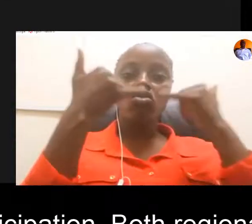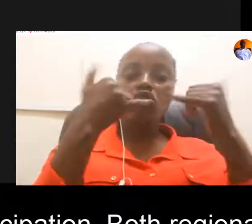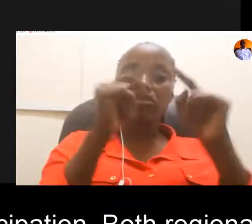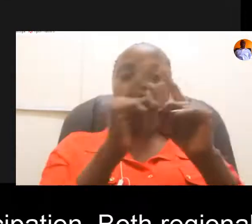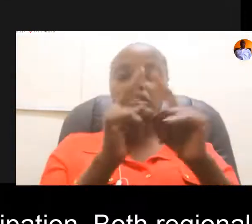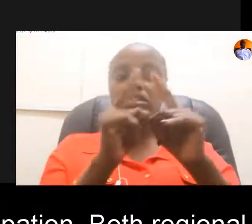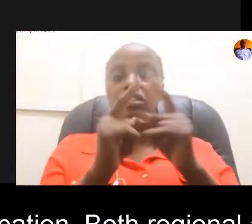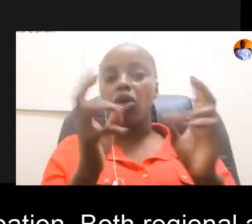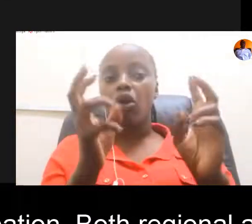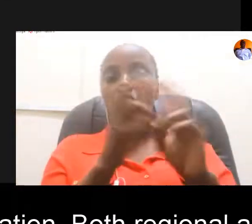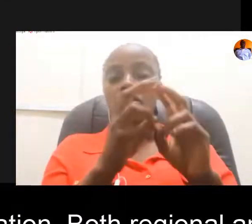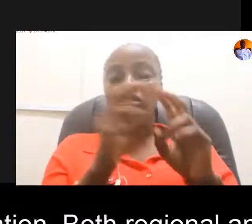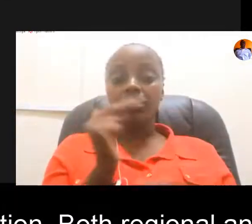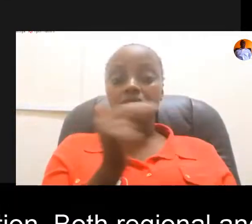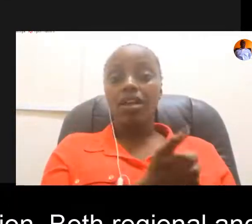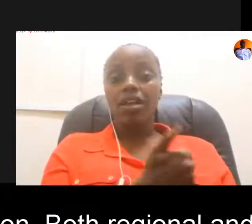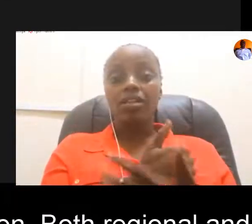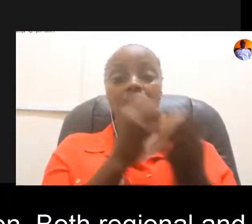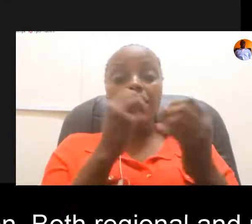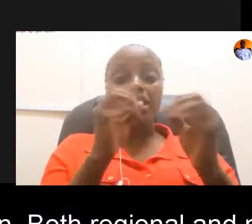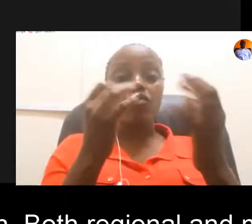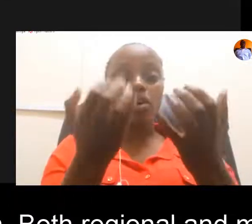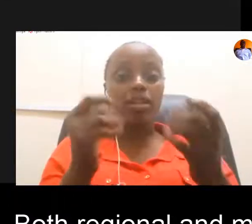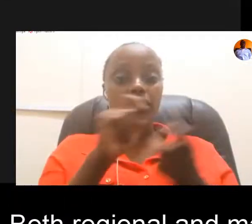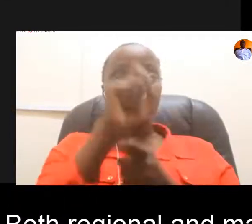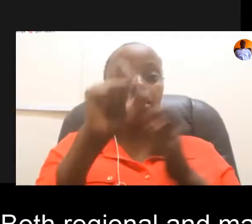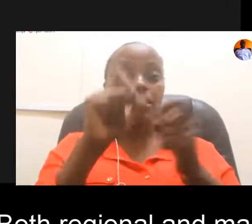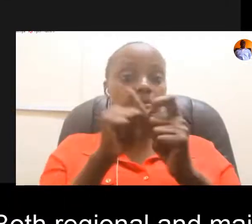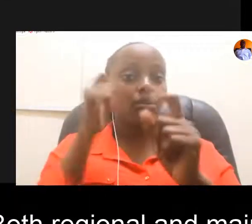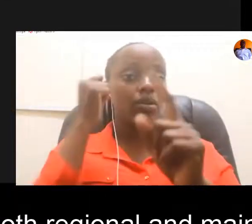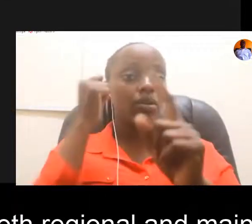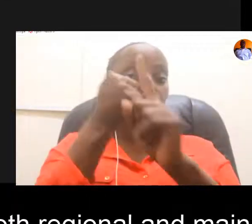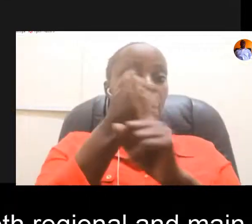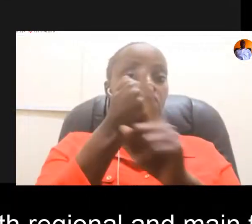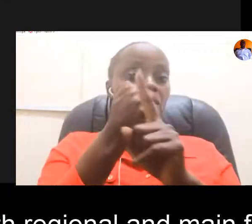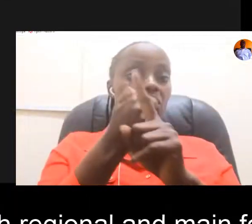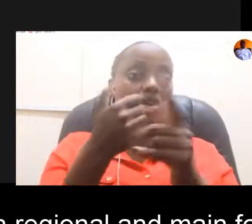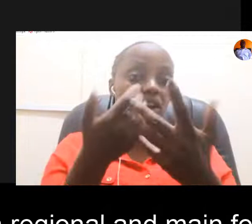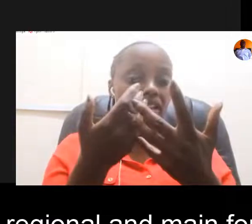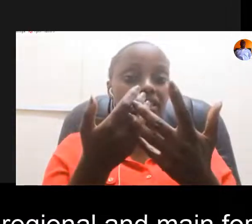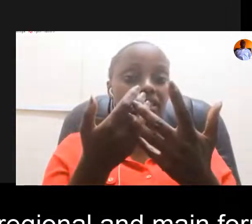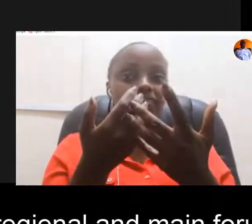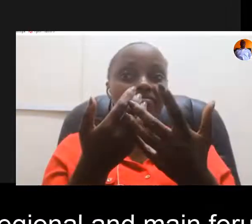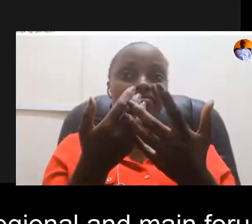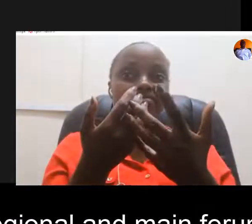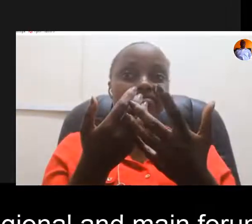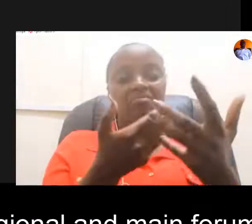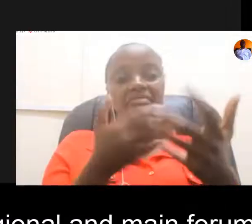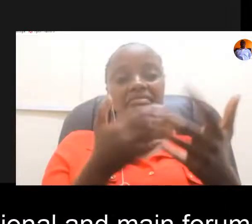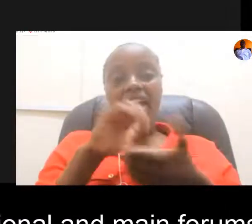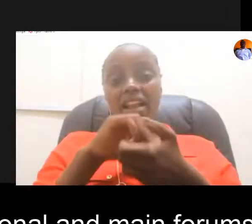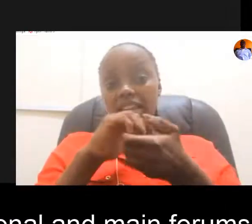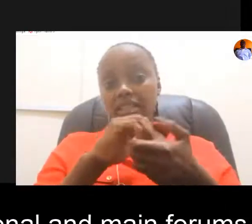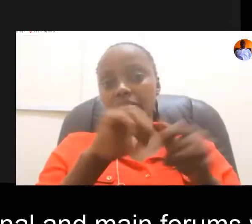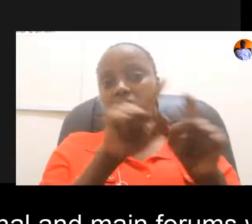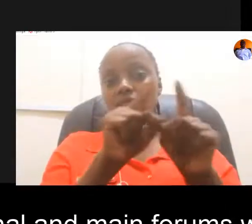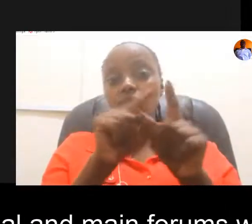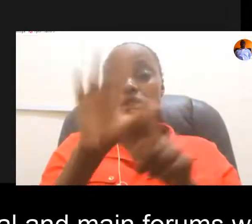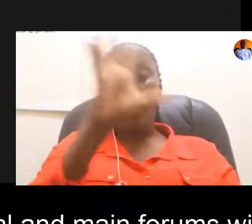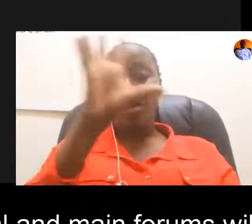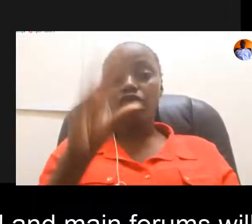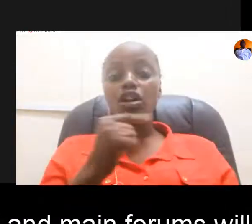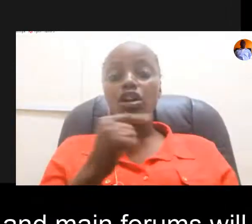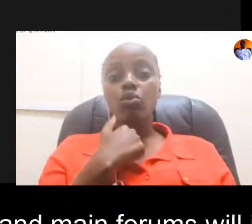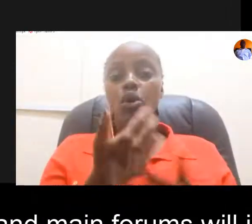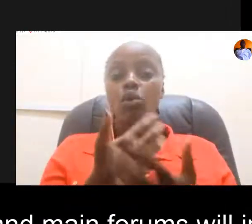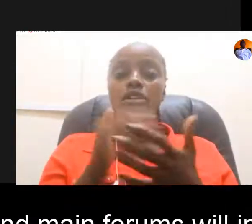there be need for specific advocacy engagement with the African Union. We engage the